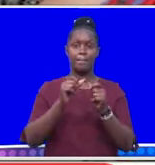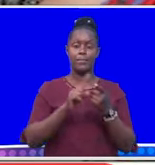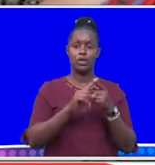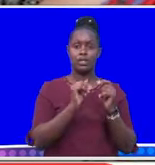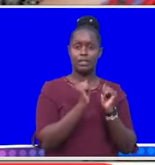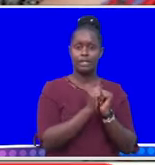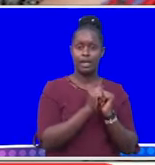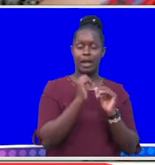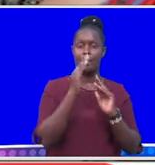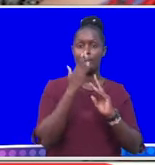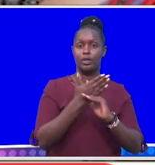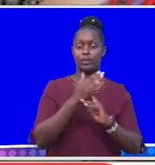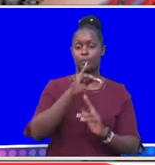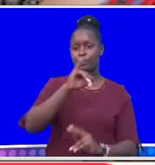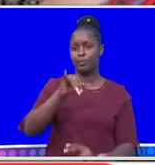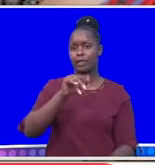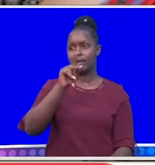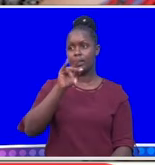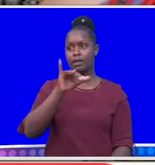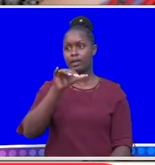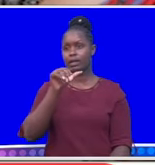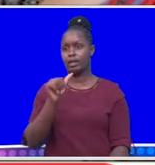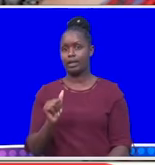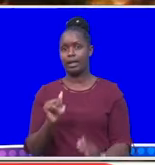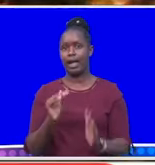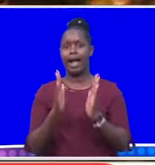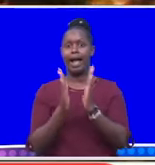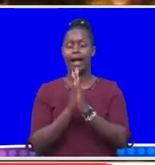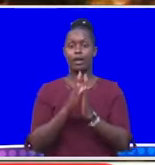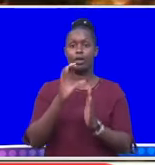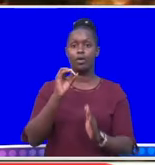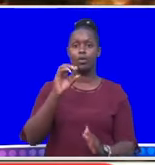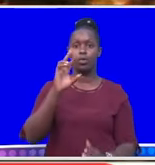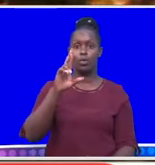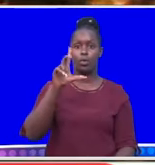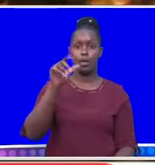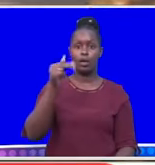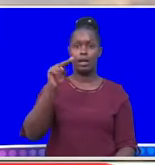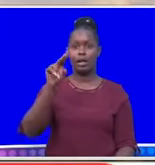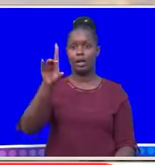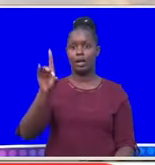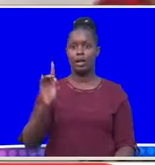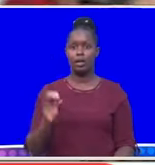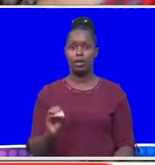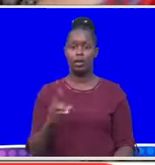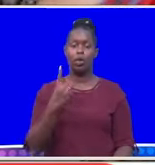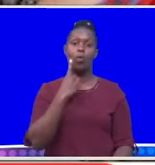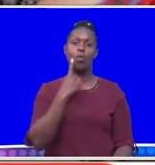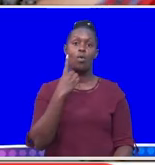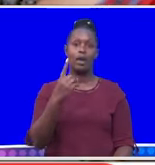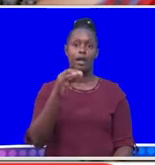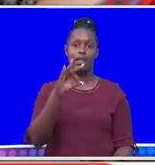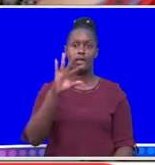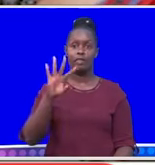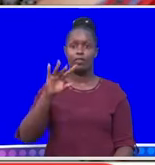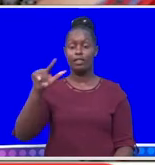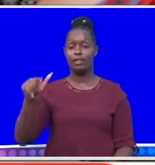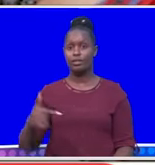between Jomo Kenyatta International Airport and Orlando International Airport is 134,439